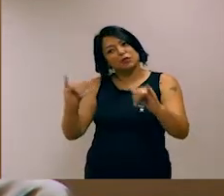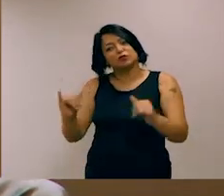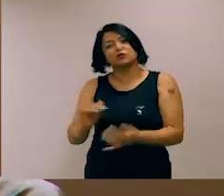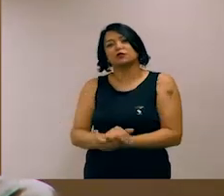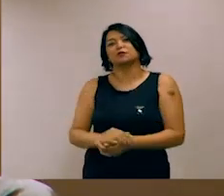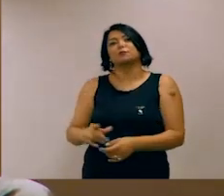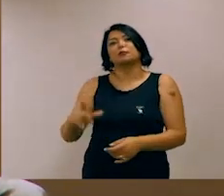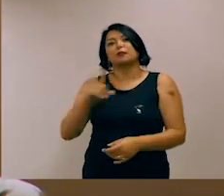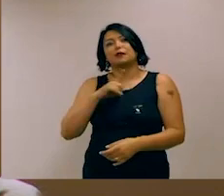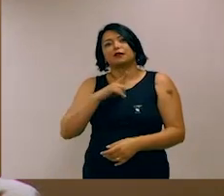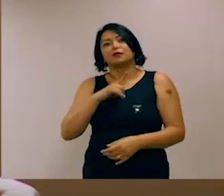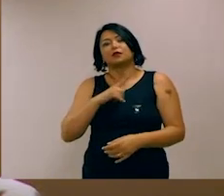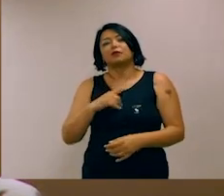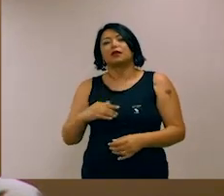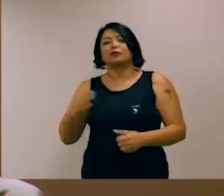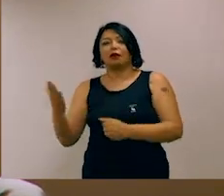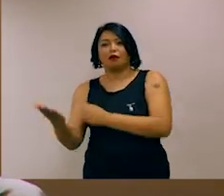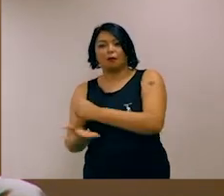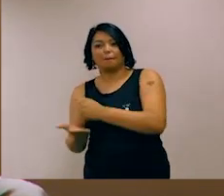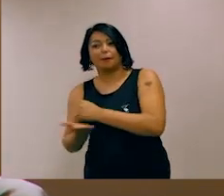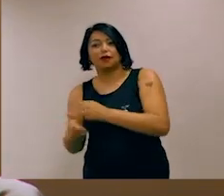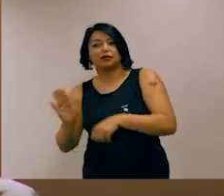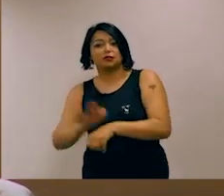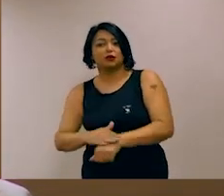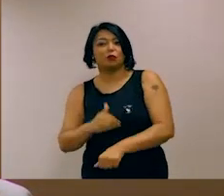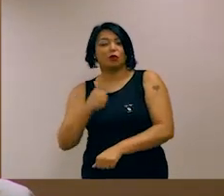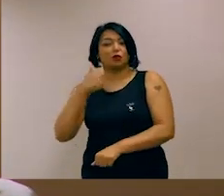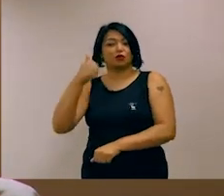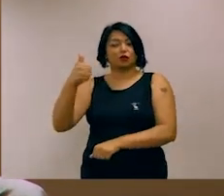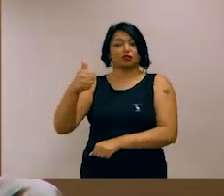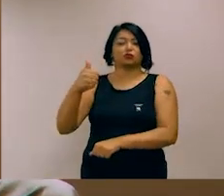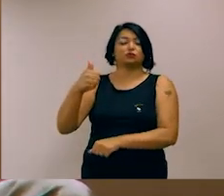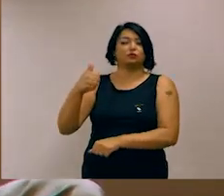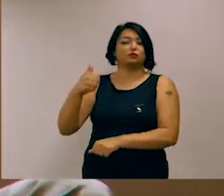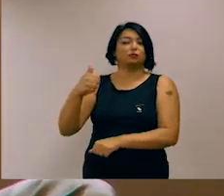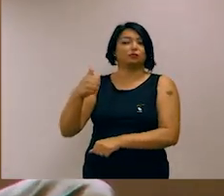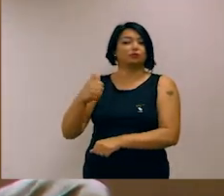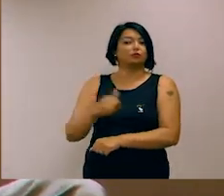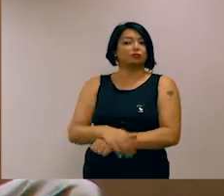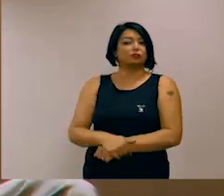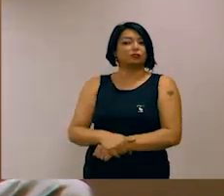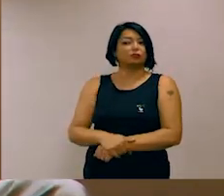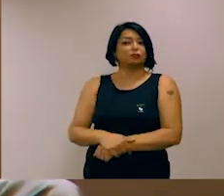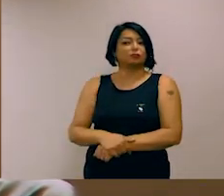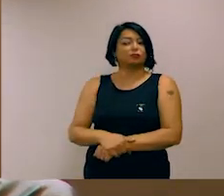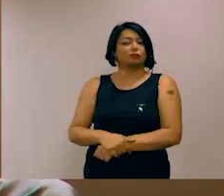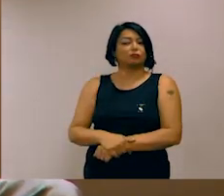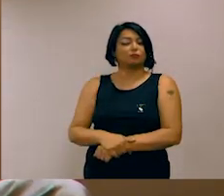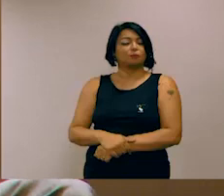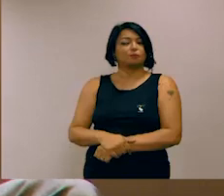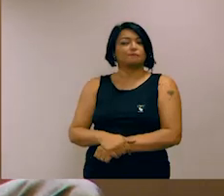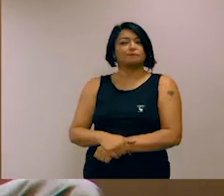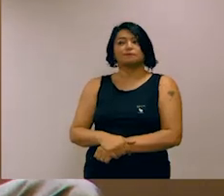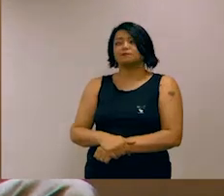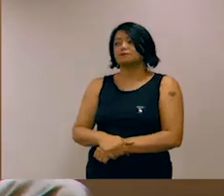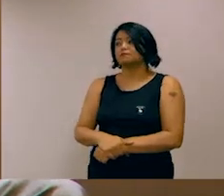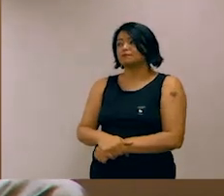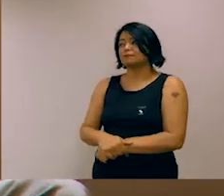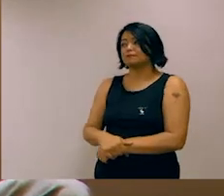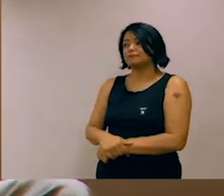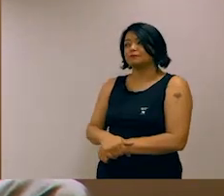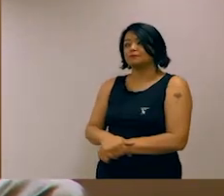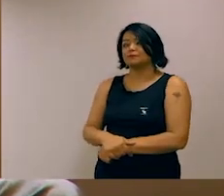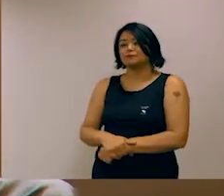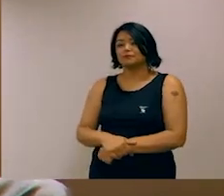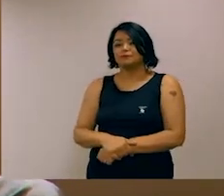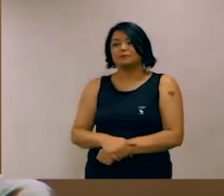of the, I would say, the behavioral insights part in our group, that they are in charge of the behavioral interventions and also the